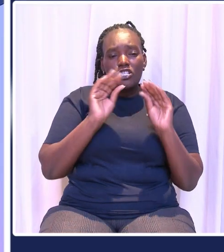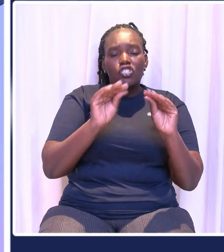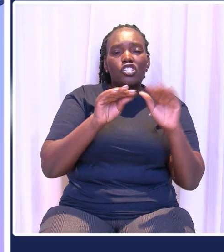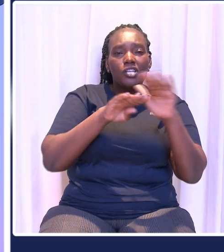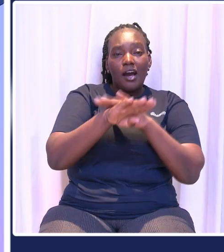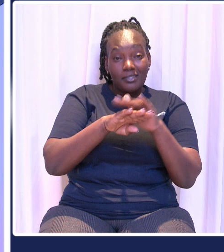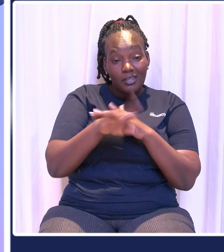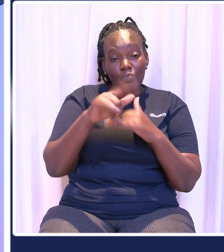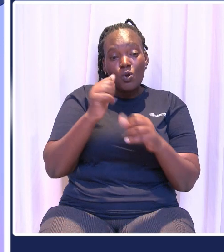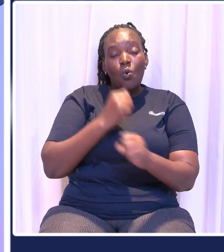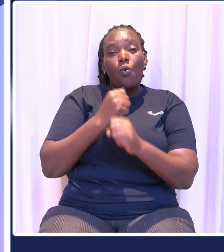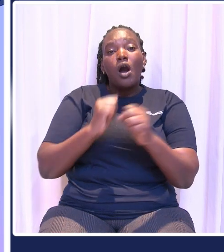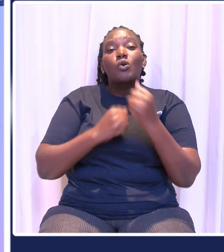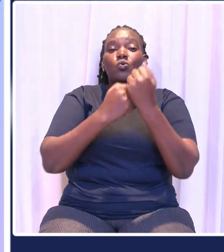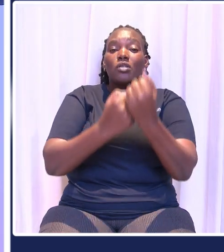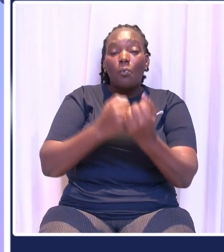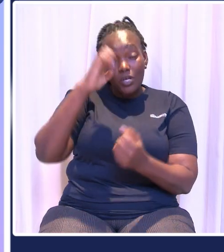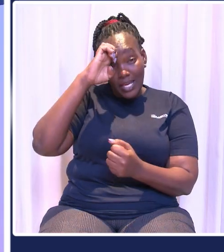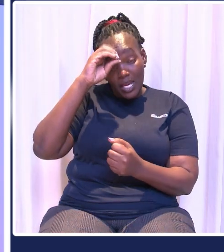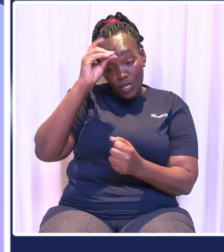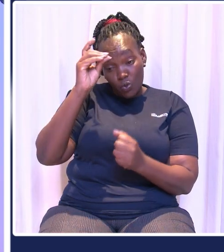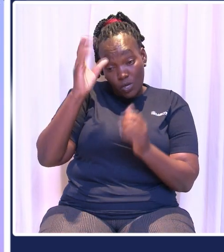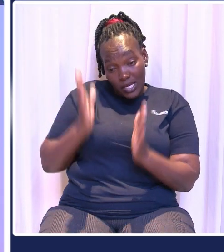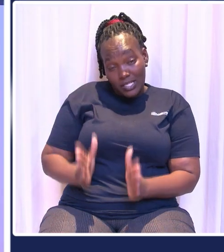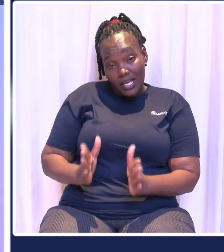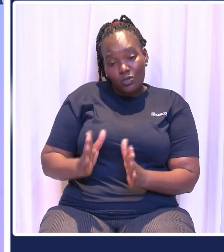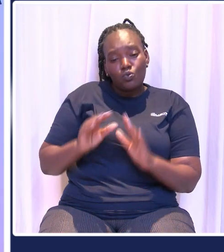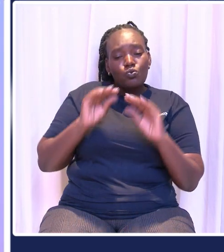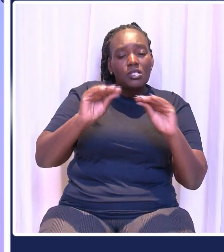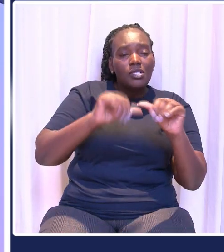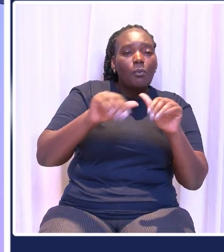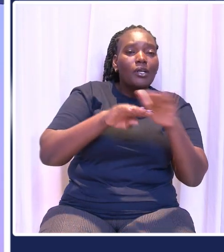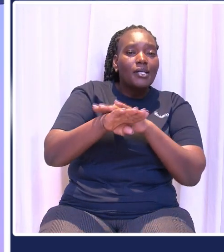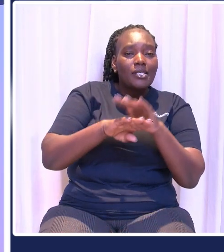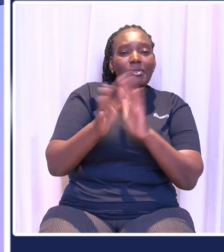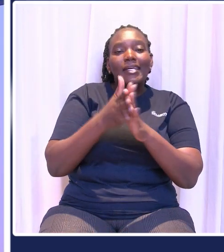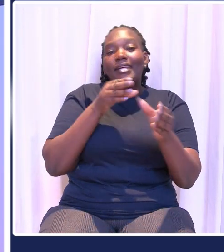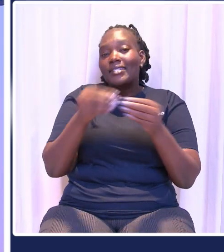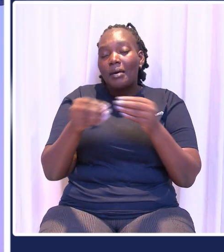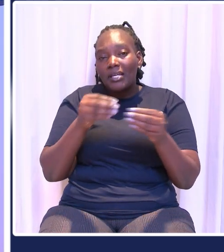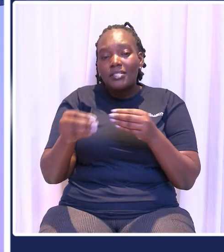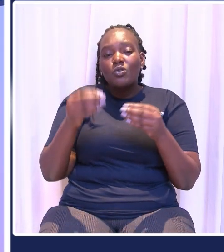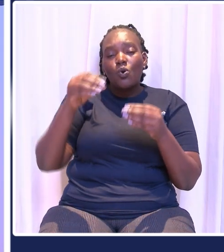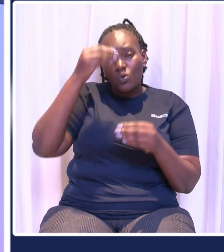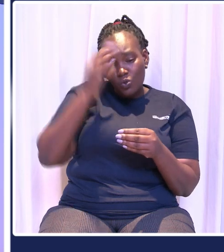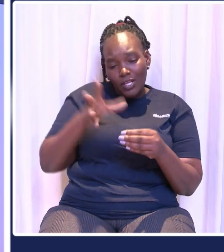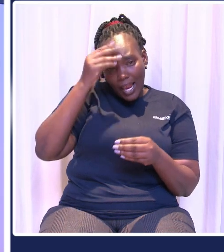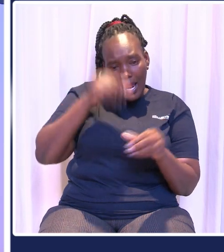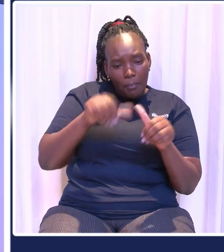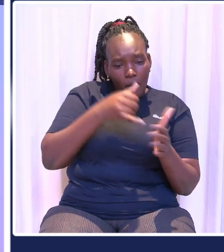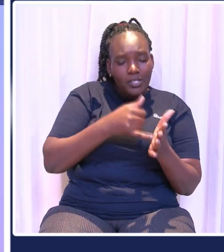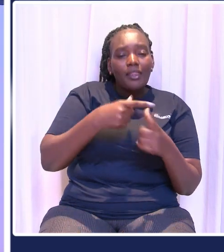Access. We work to support educators to teach about accessibility and disability so students learn about it and go out and